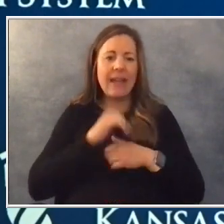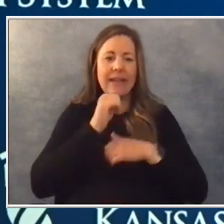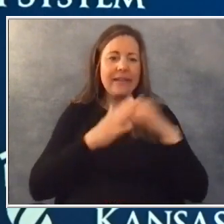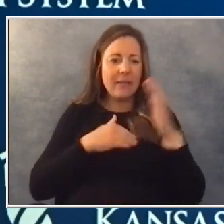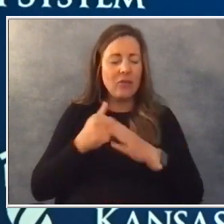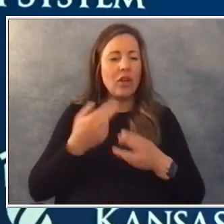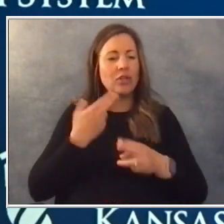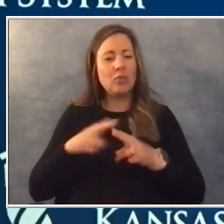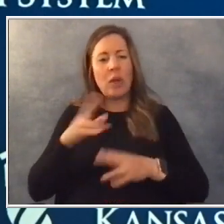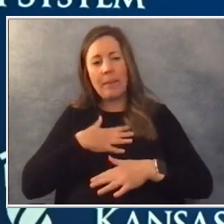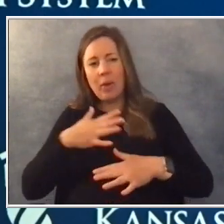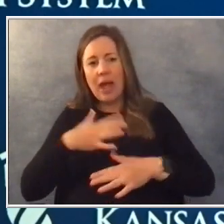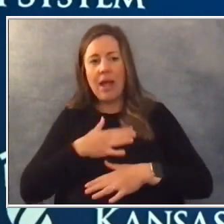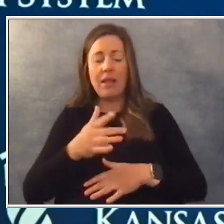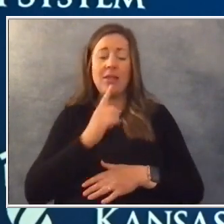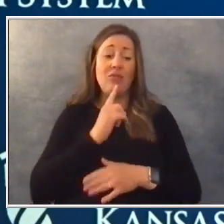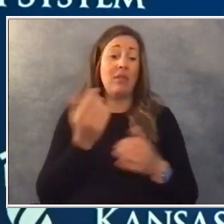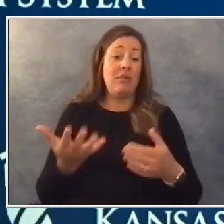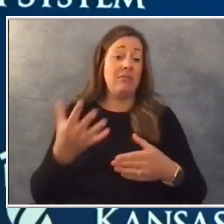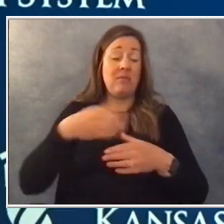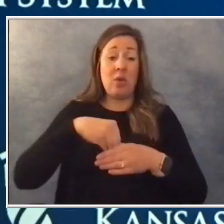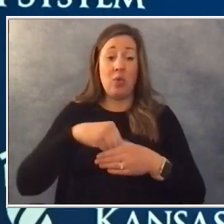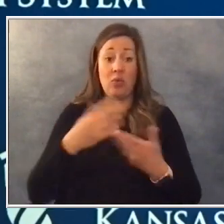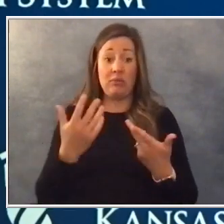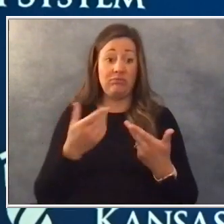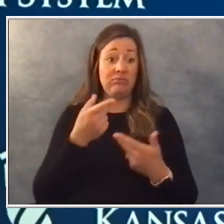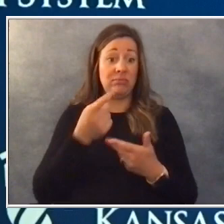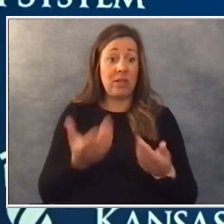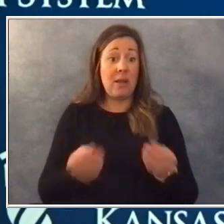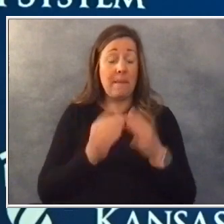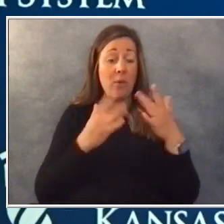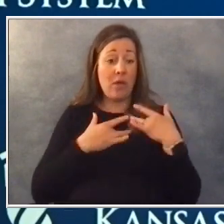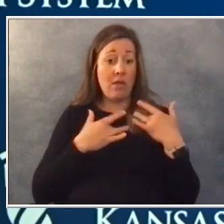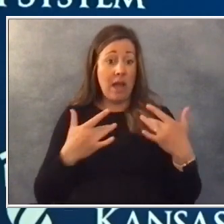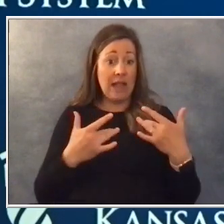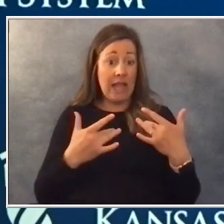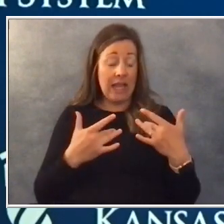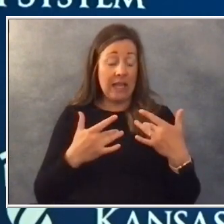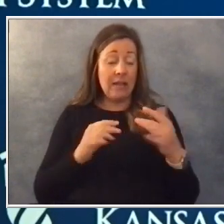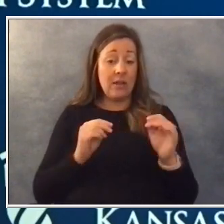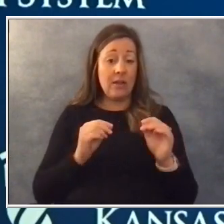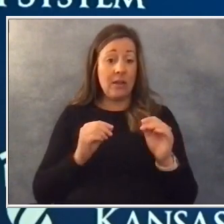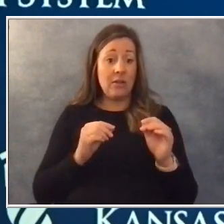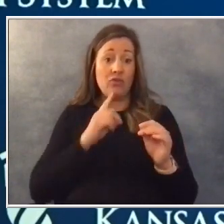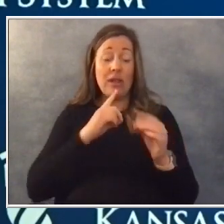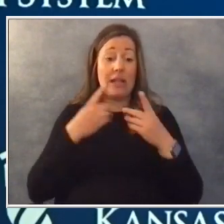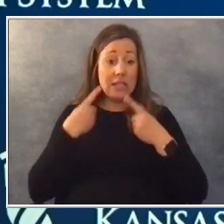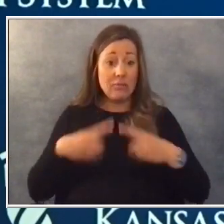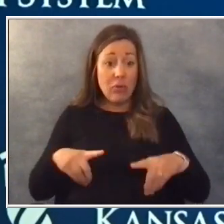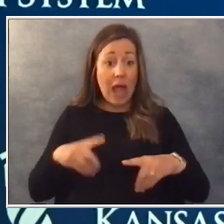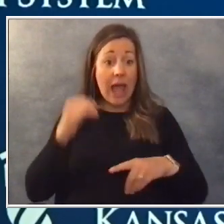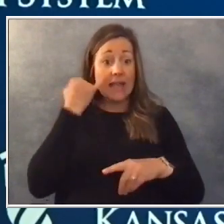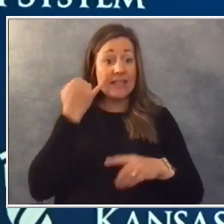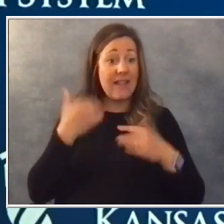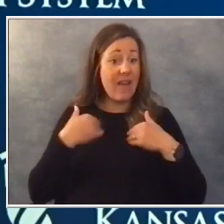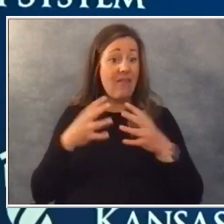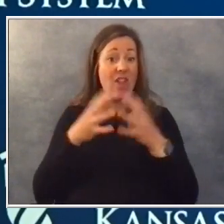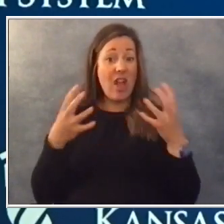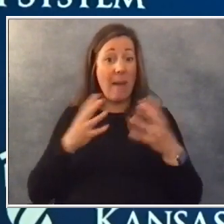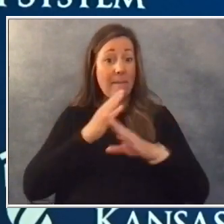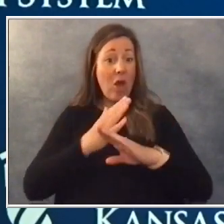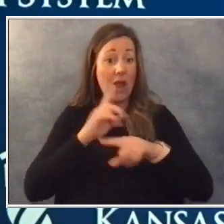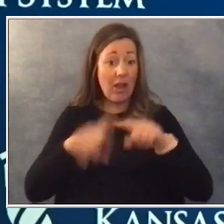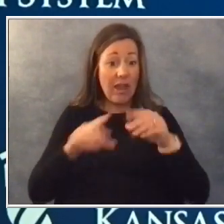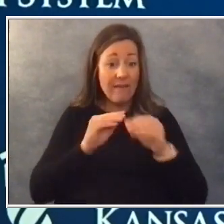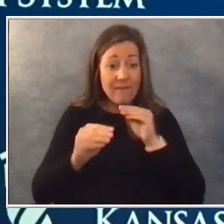other things, including you are more likely, there's multiple studies, you're more likely to be depressed if you've got a lot of blockage that can't be fixed, or you're